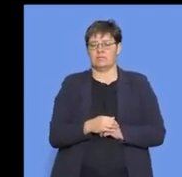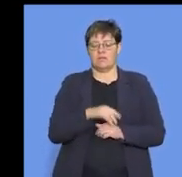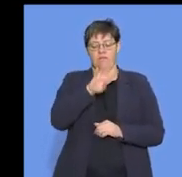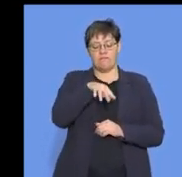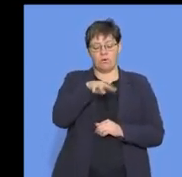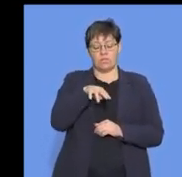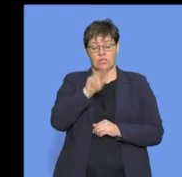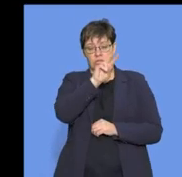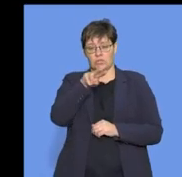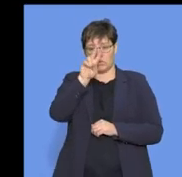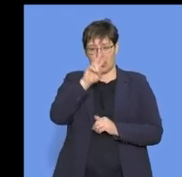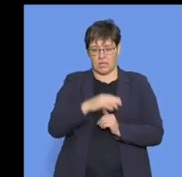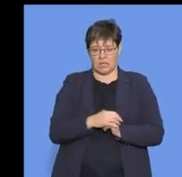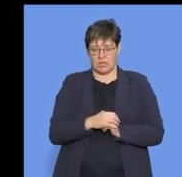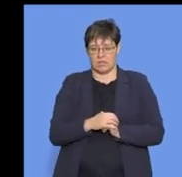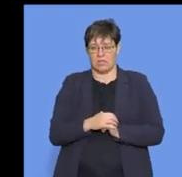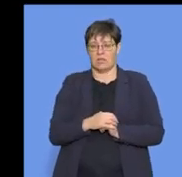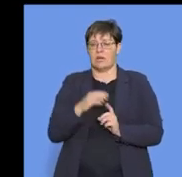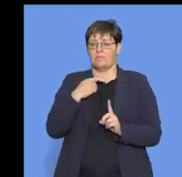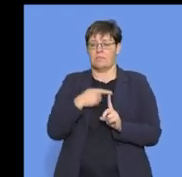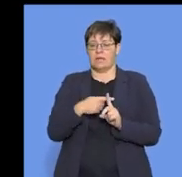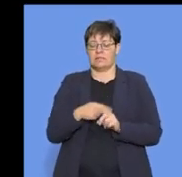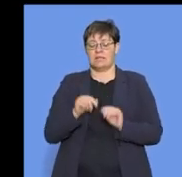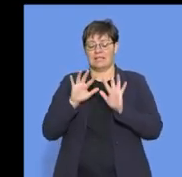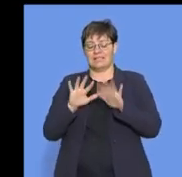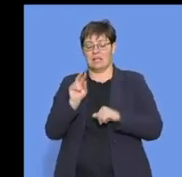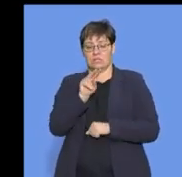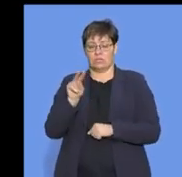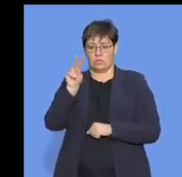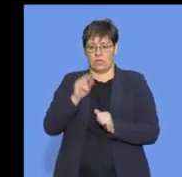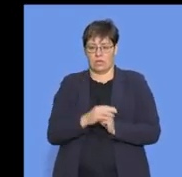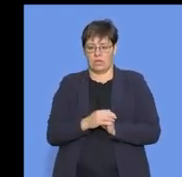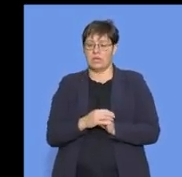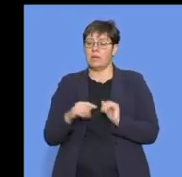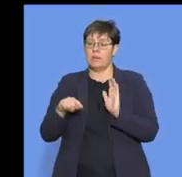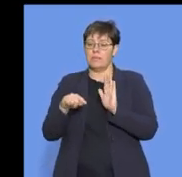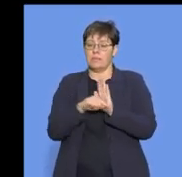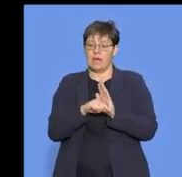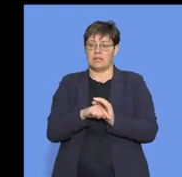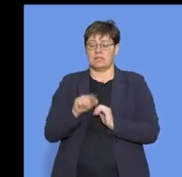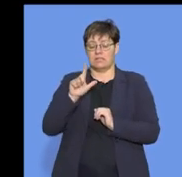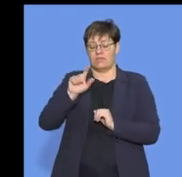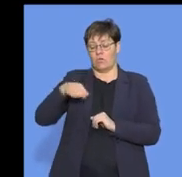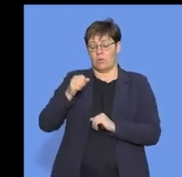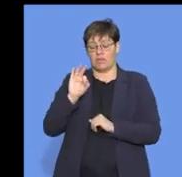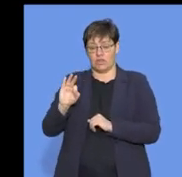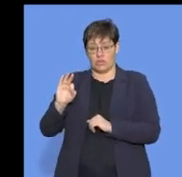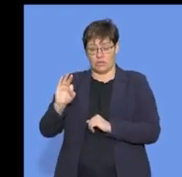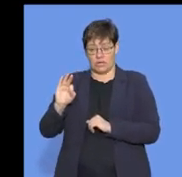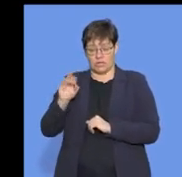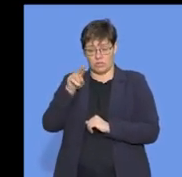that one. So we're going to substitute those in. P squared is 14, so it's 14 squared